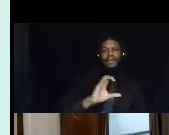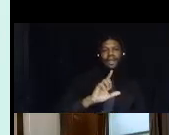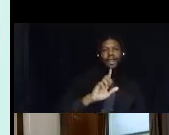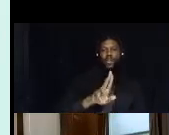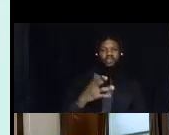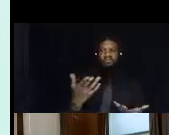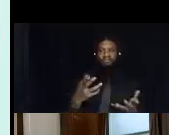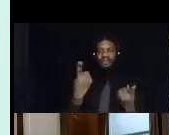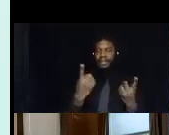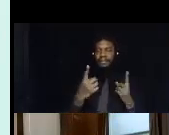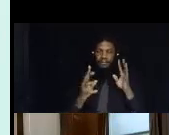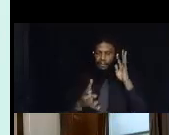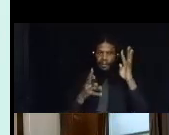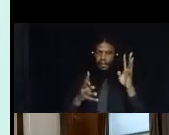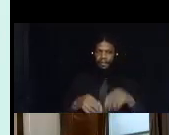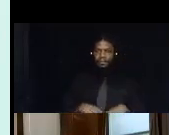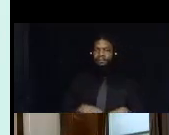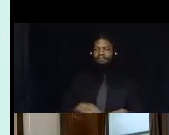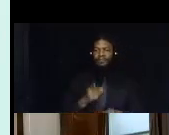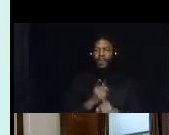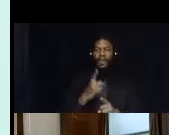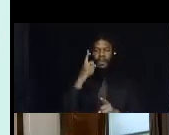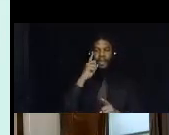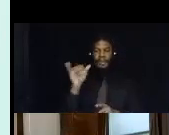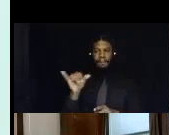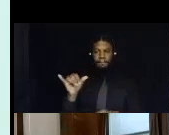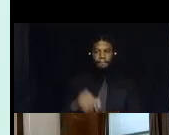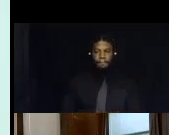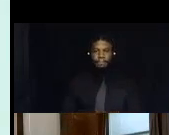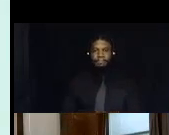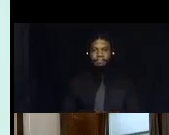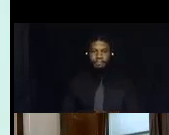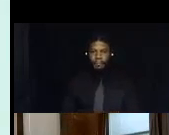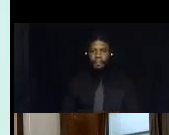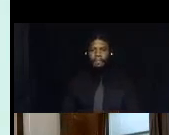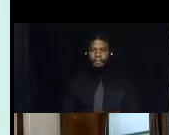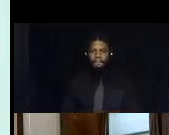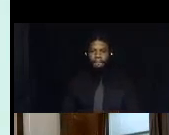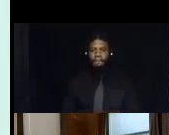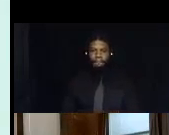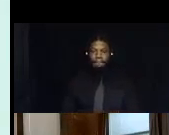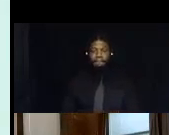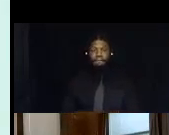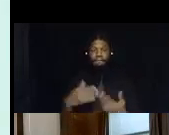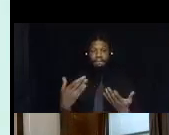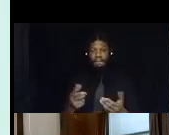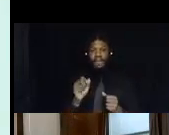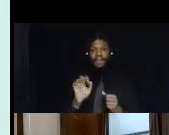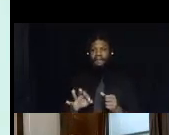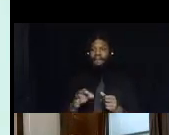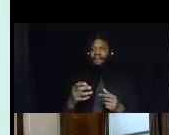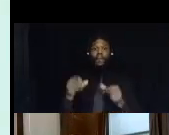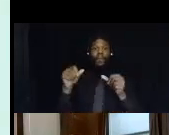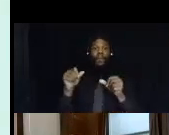I was thinking about that as well. I also feel like sometimes if it's in social media,